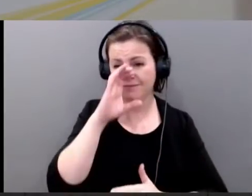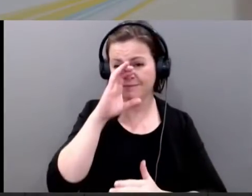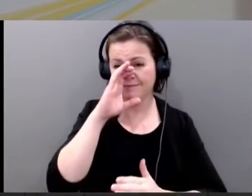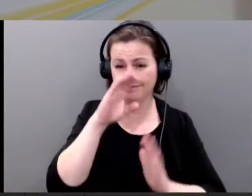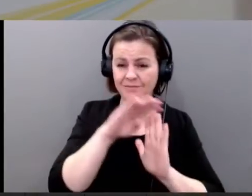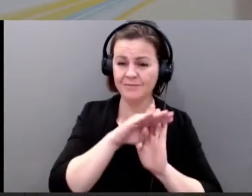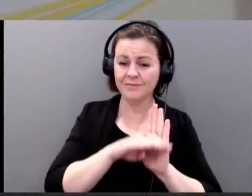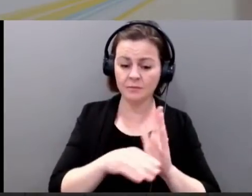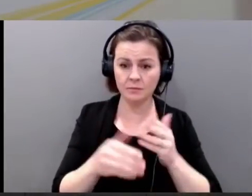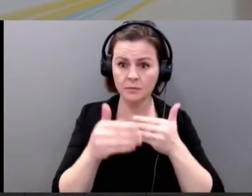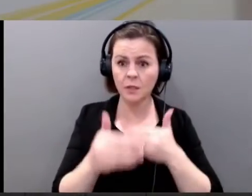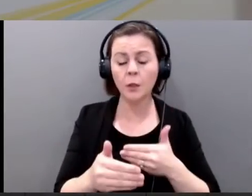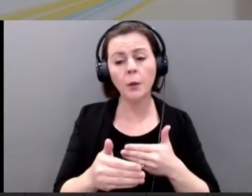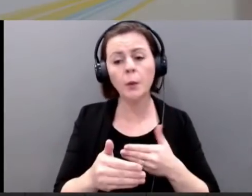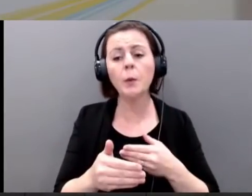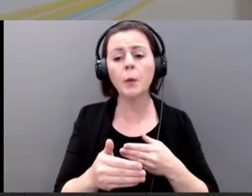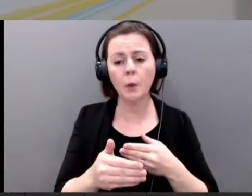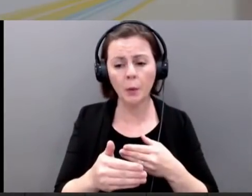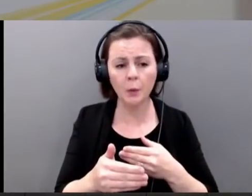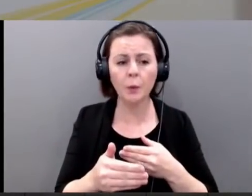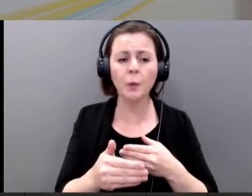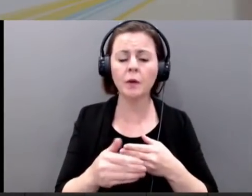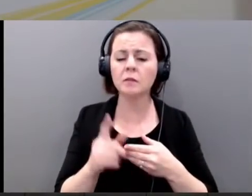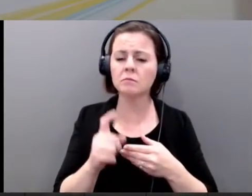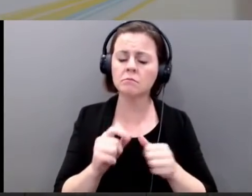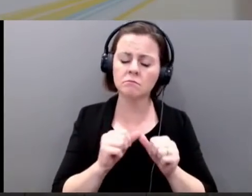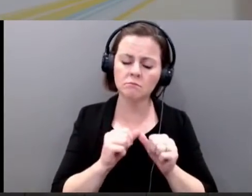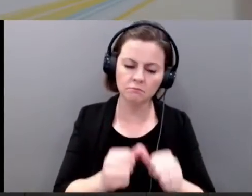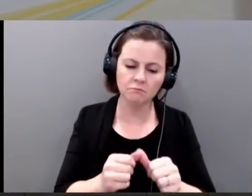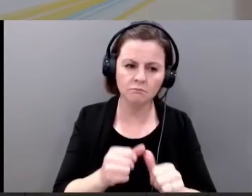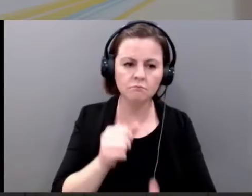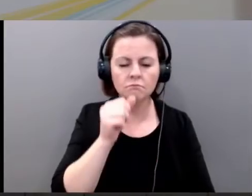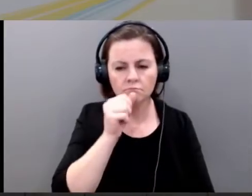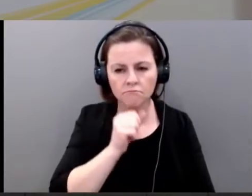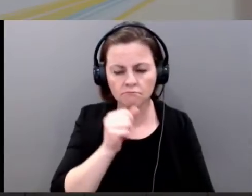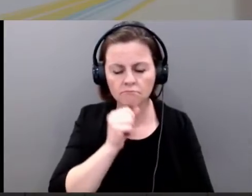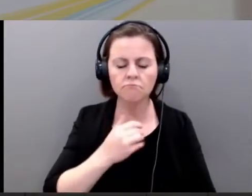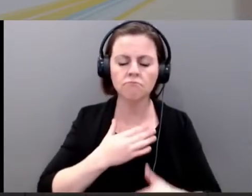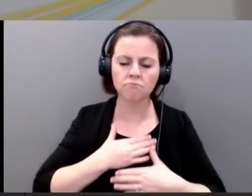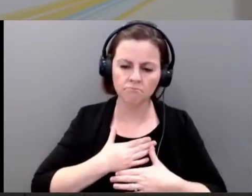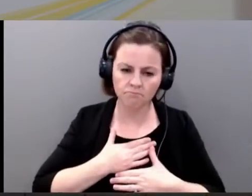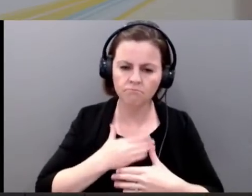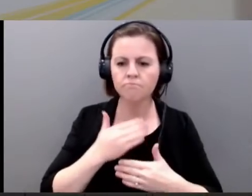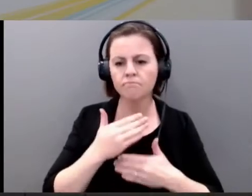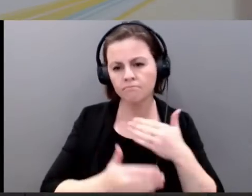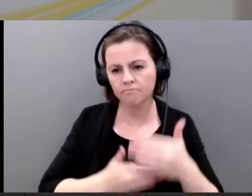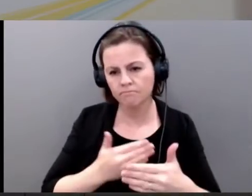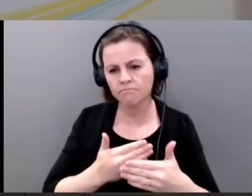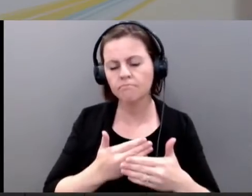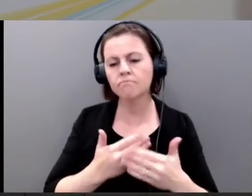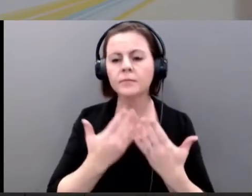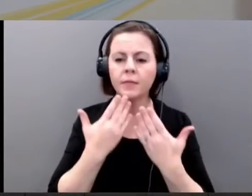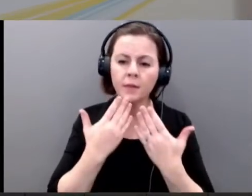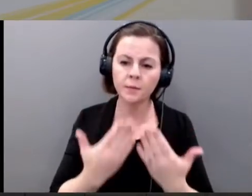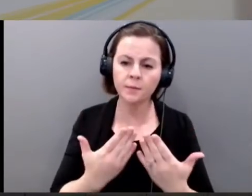especially right now, we'll need to continue to be patient and kind. Thank you.